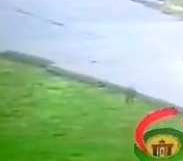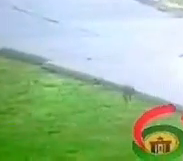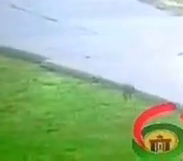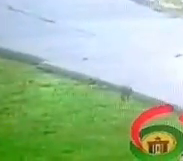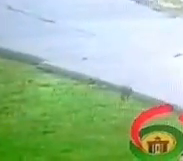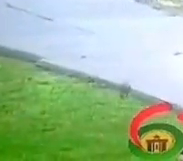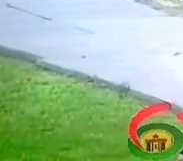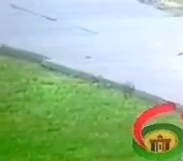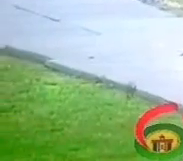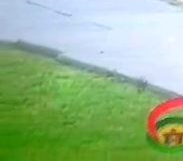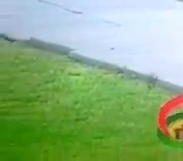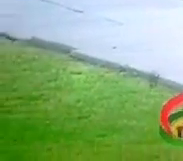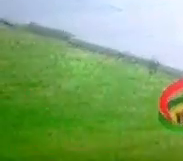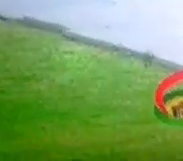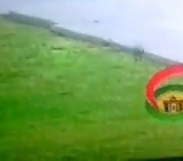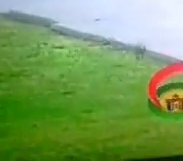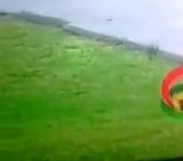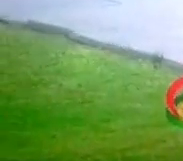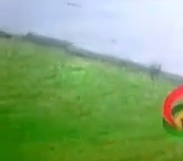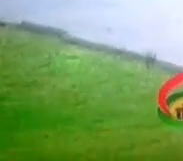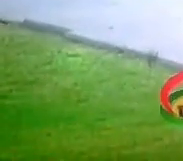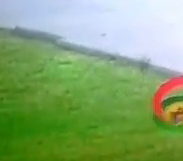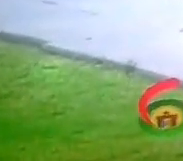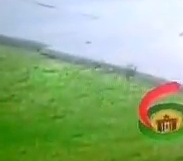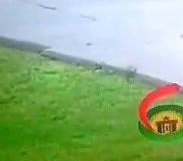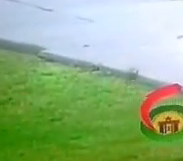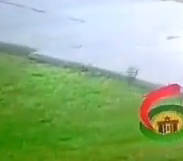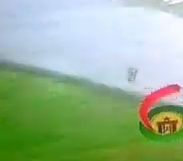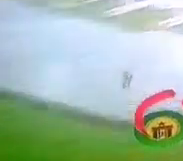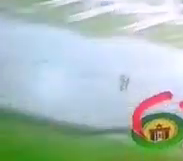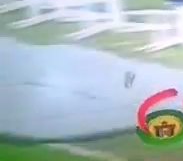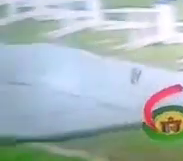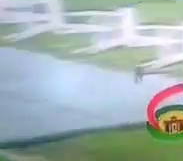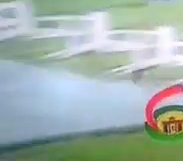we demand a lot of practice. And because I just saw what happened there.